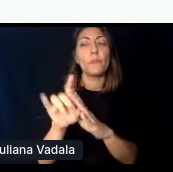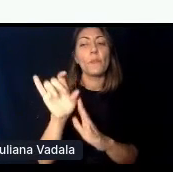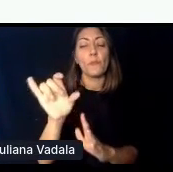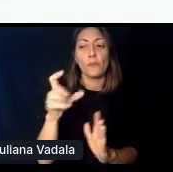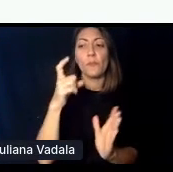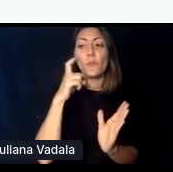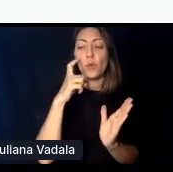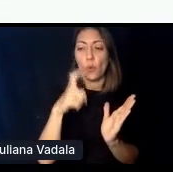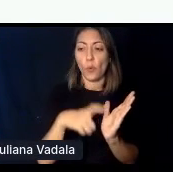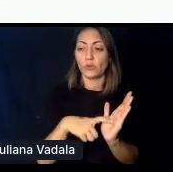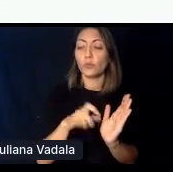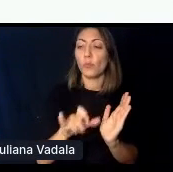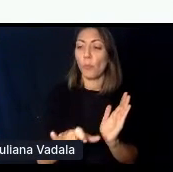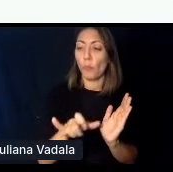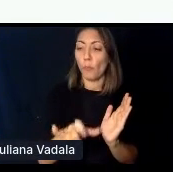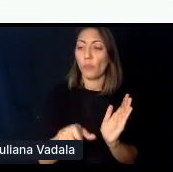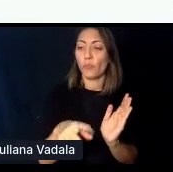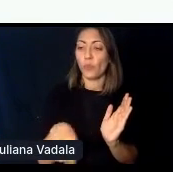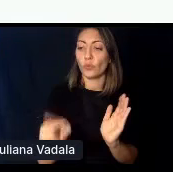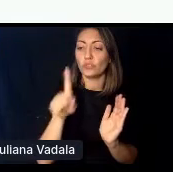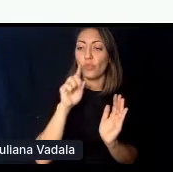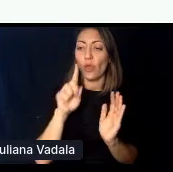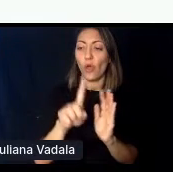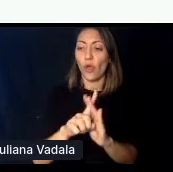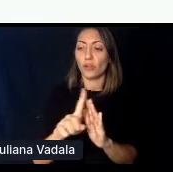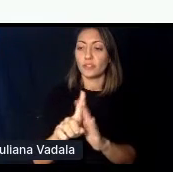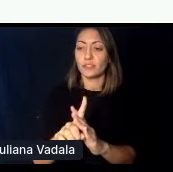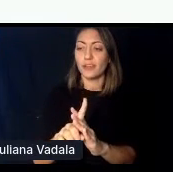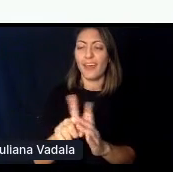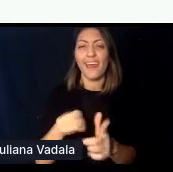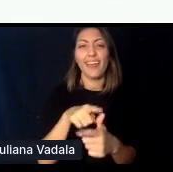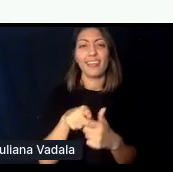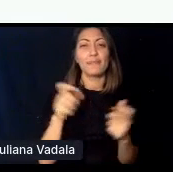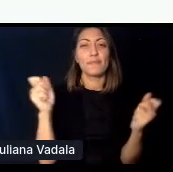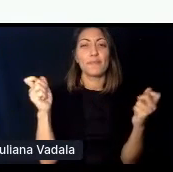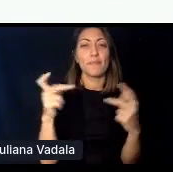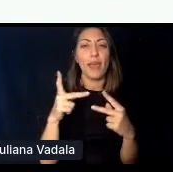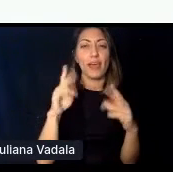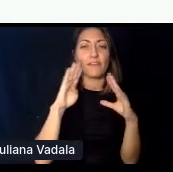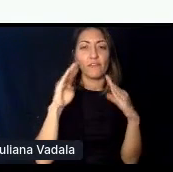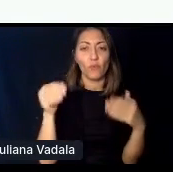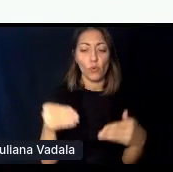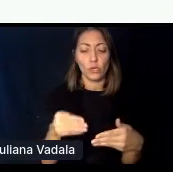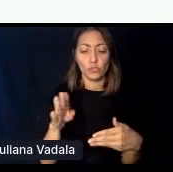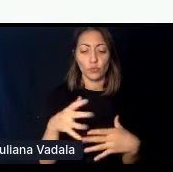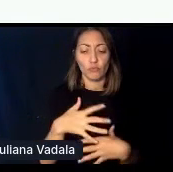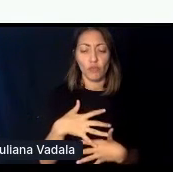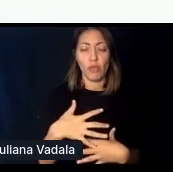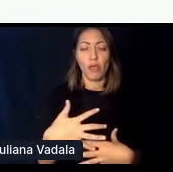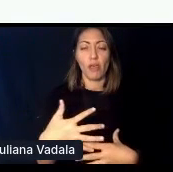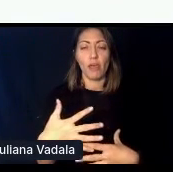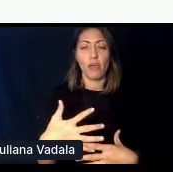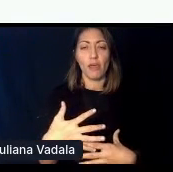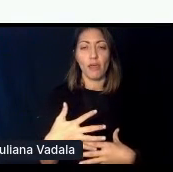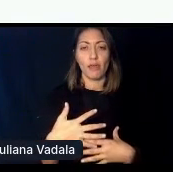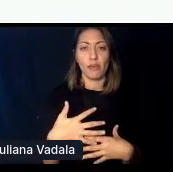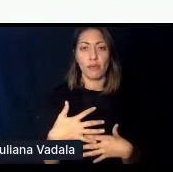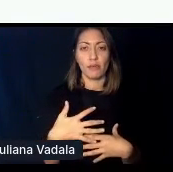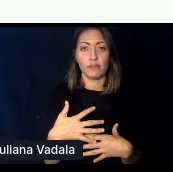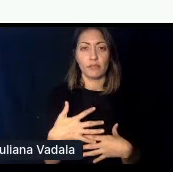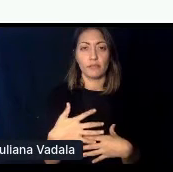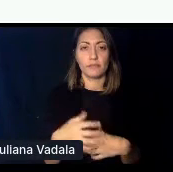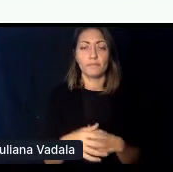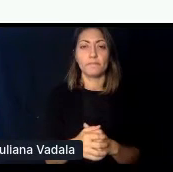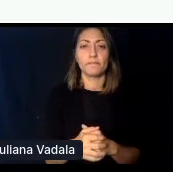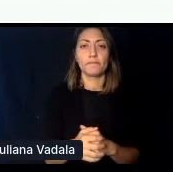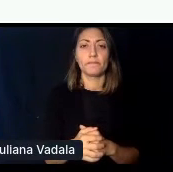breath. Open your eyes or expand your soft gaze that you had on an object.